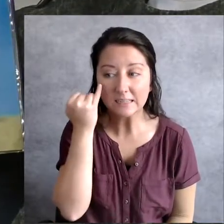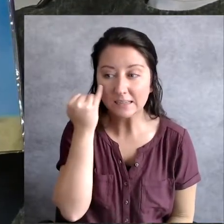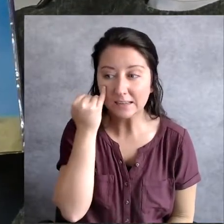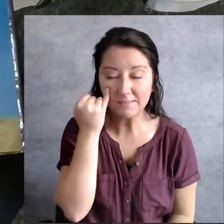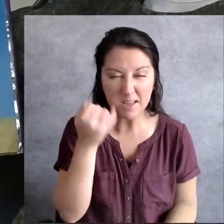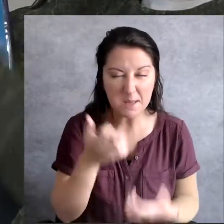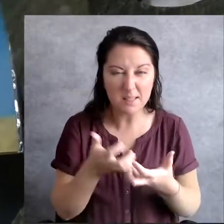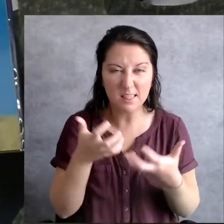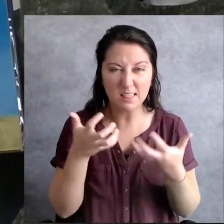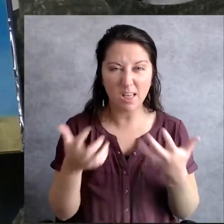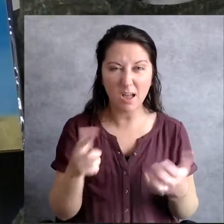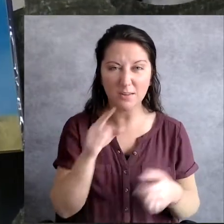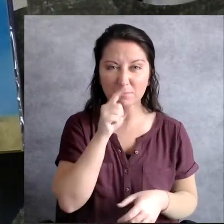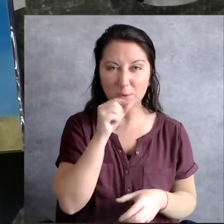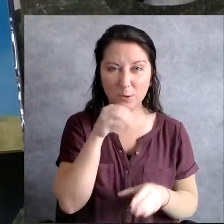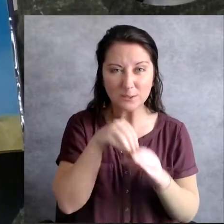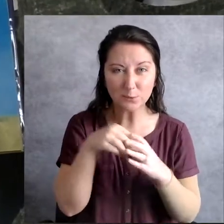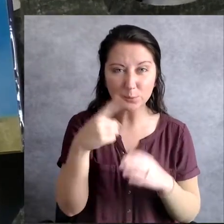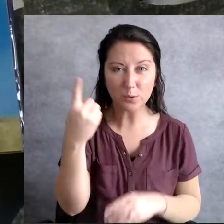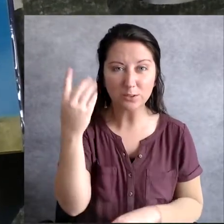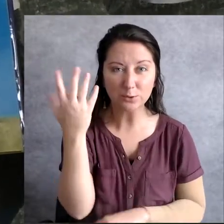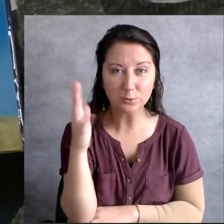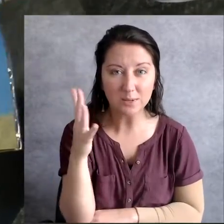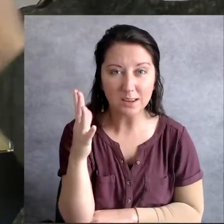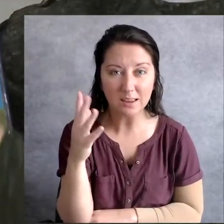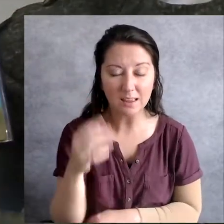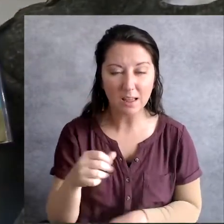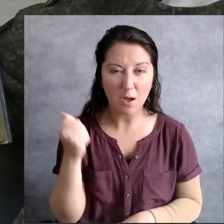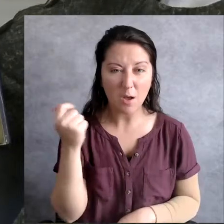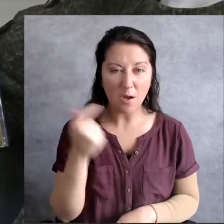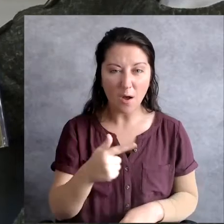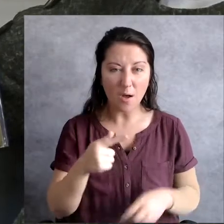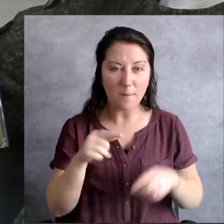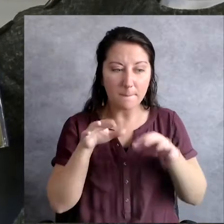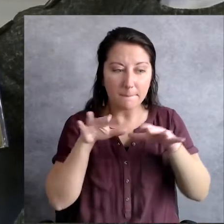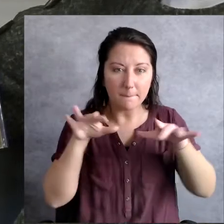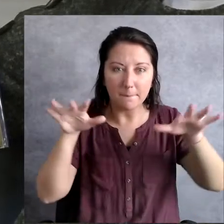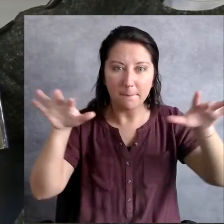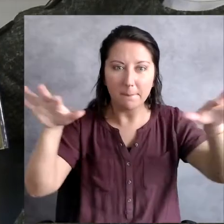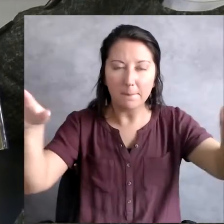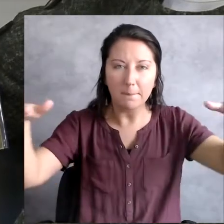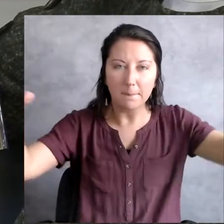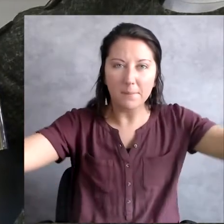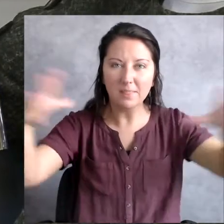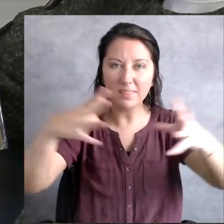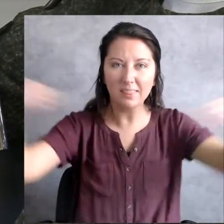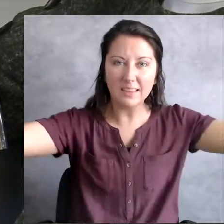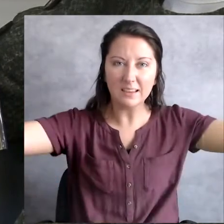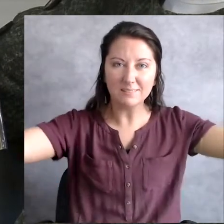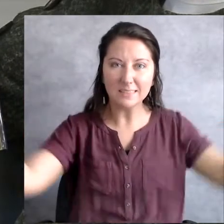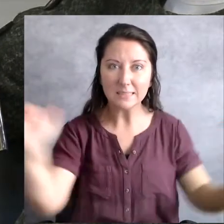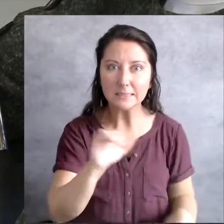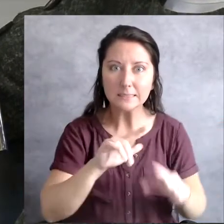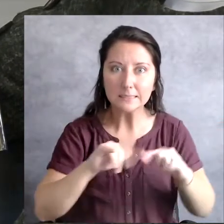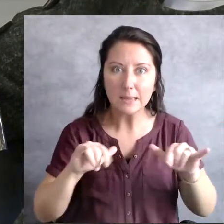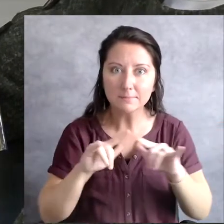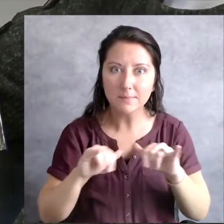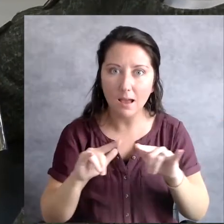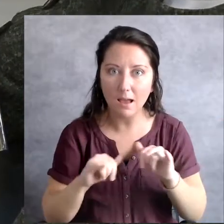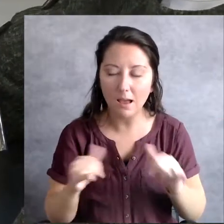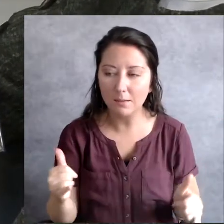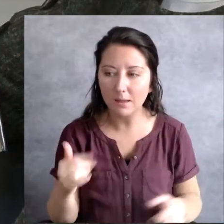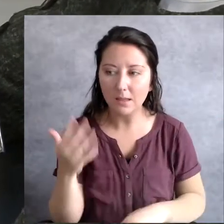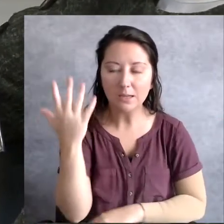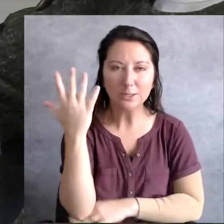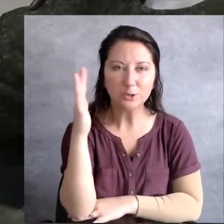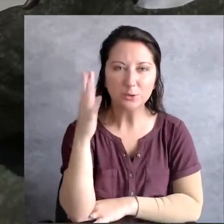If there are lots of birds in one tree, they all fly away at the same time, it looks like.